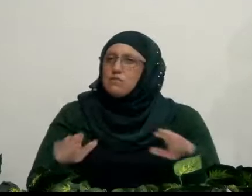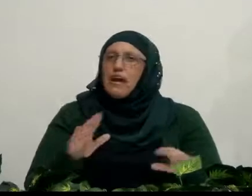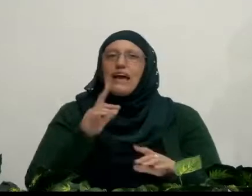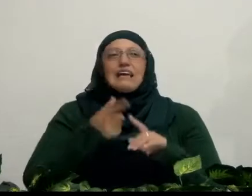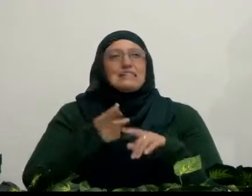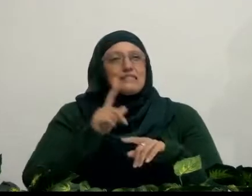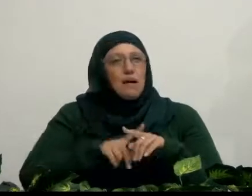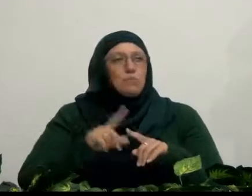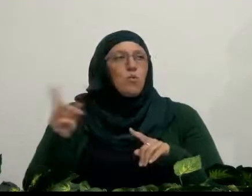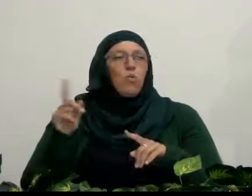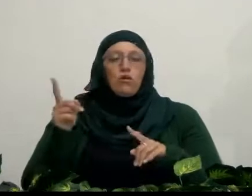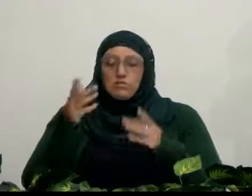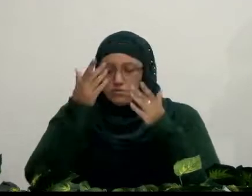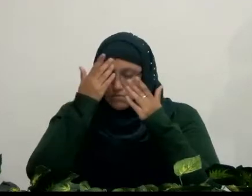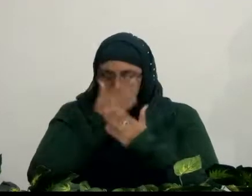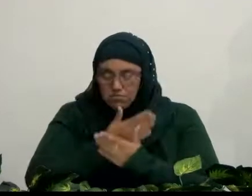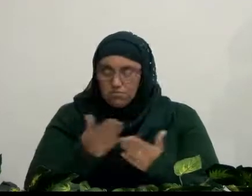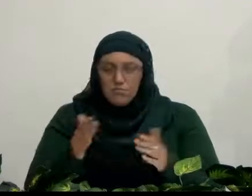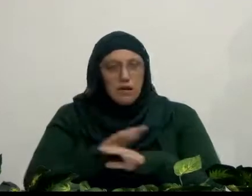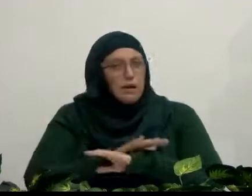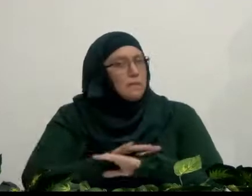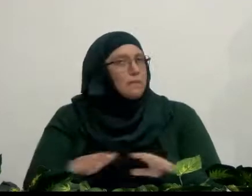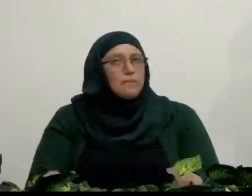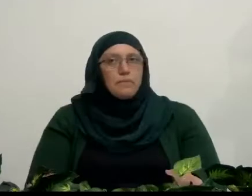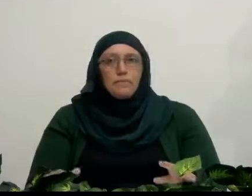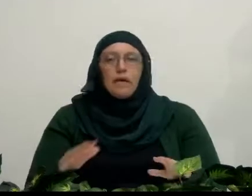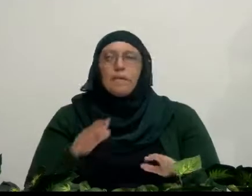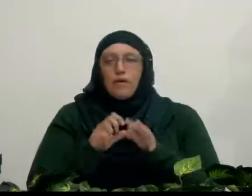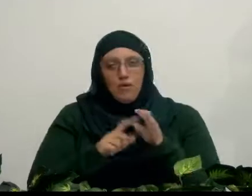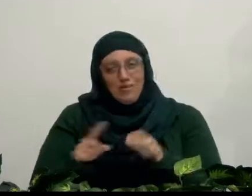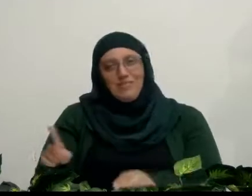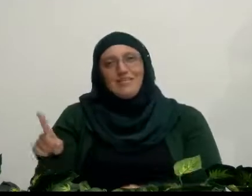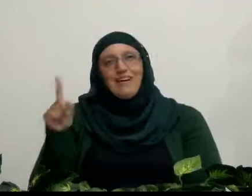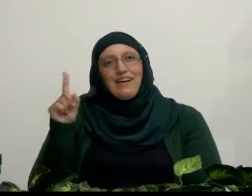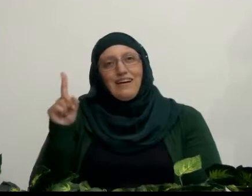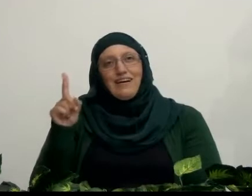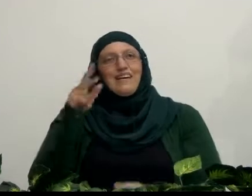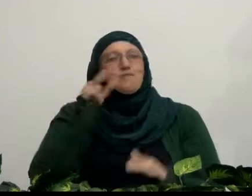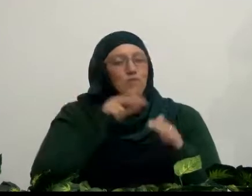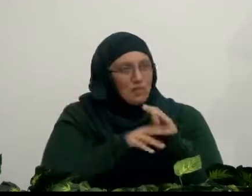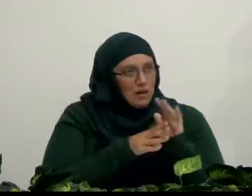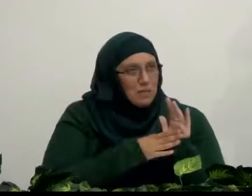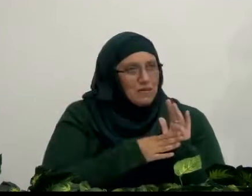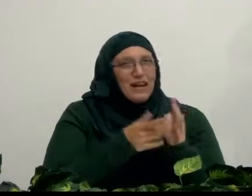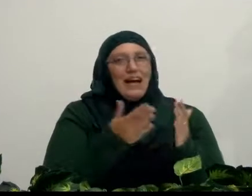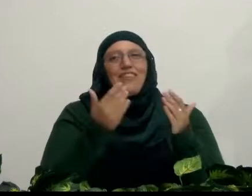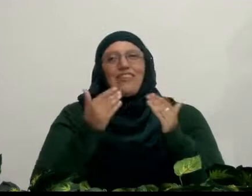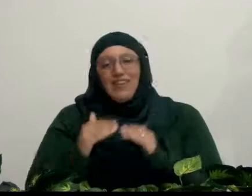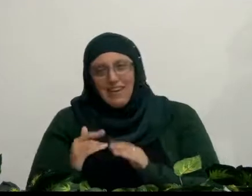by Allah, his messenger, and them, the